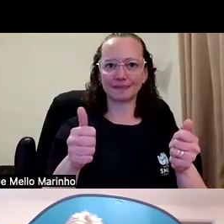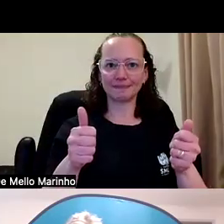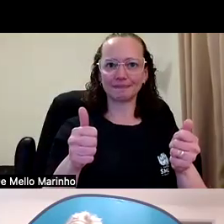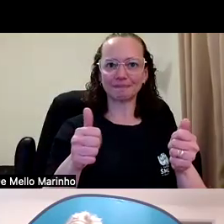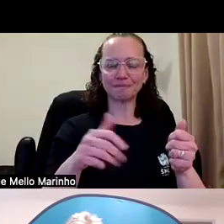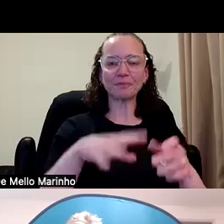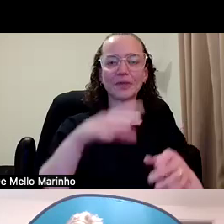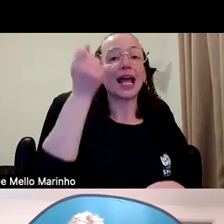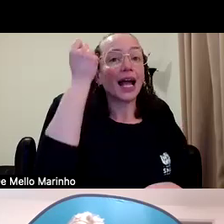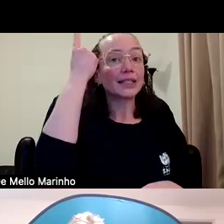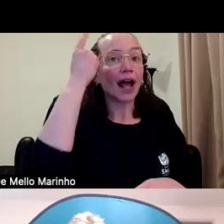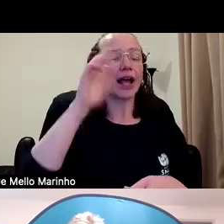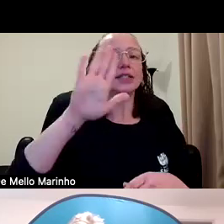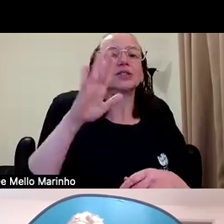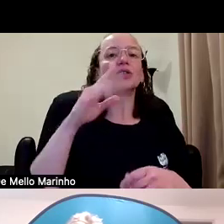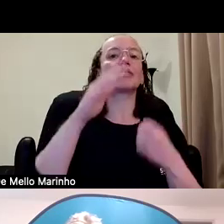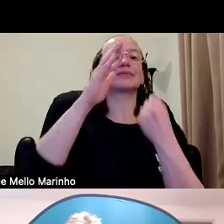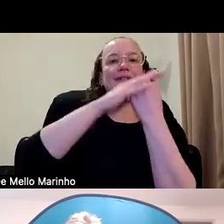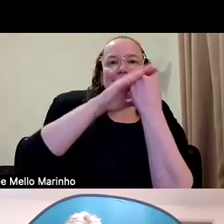starts to degrade.